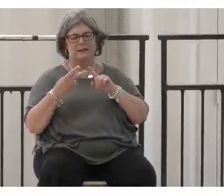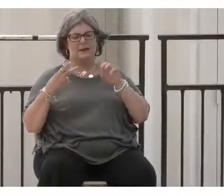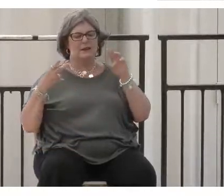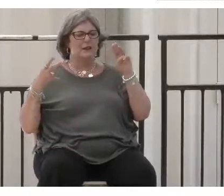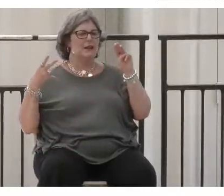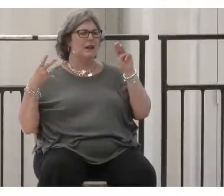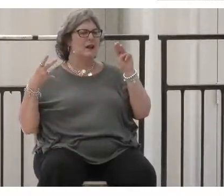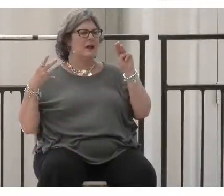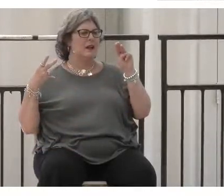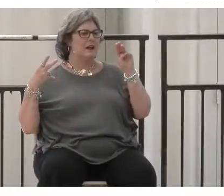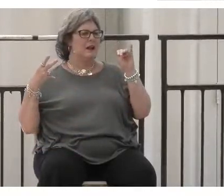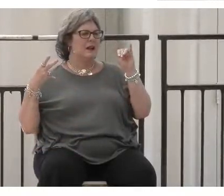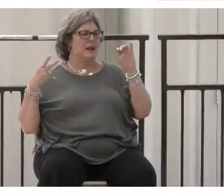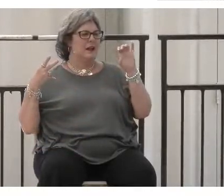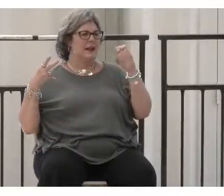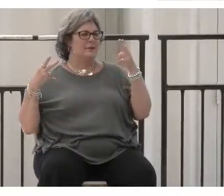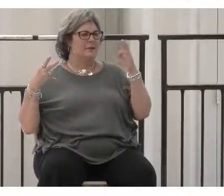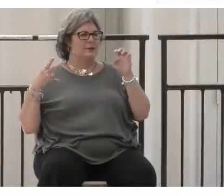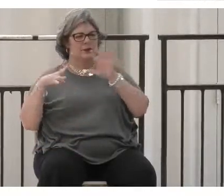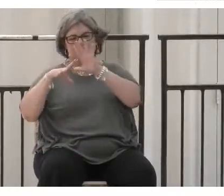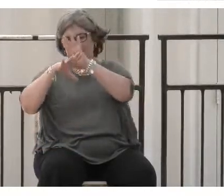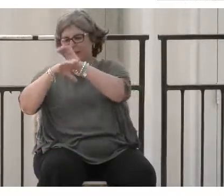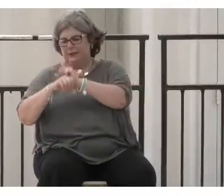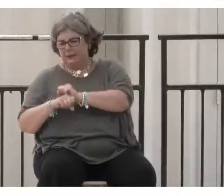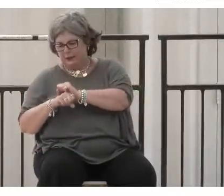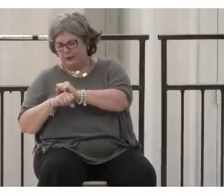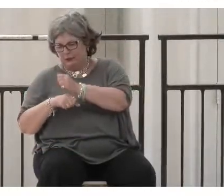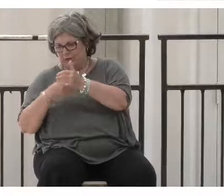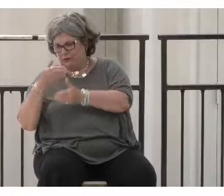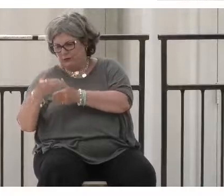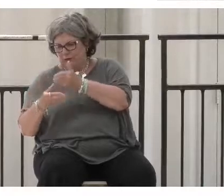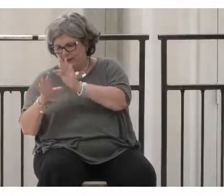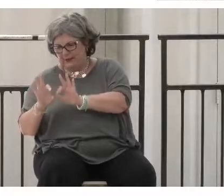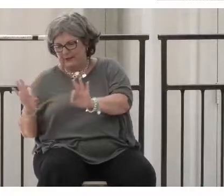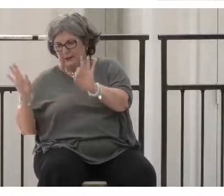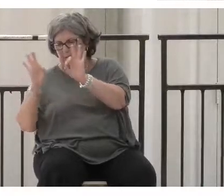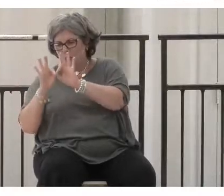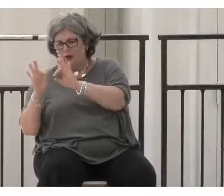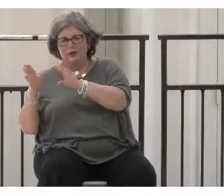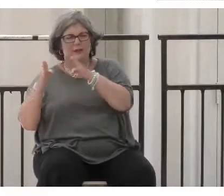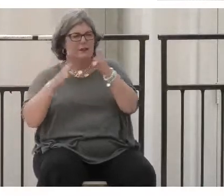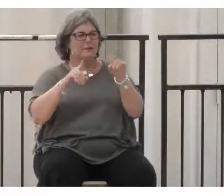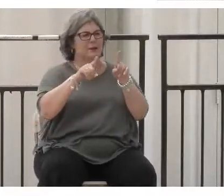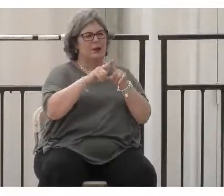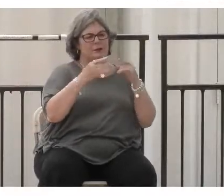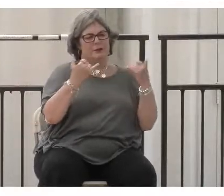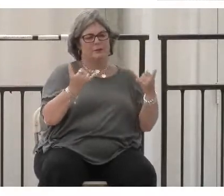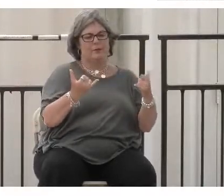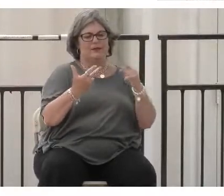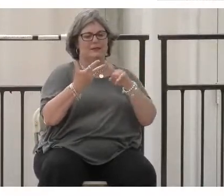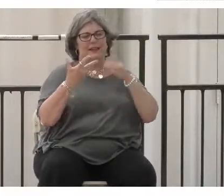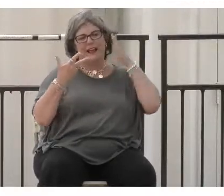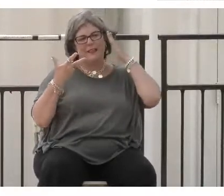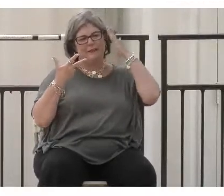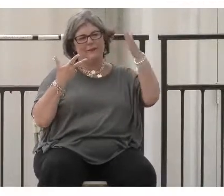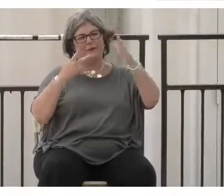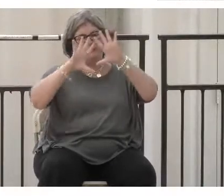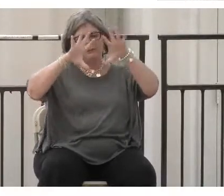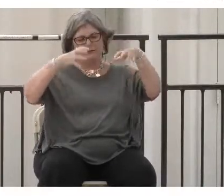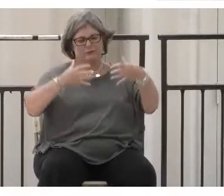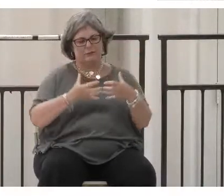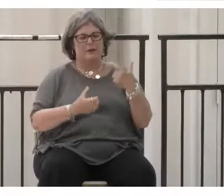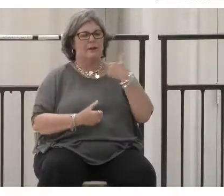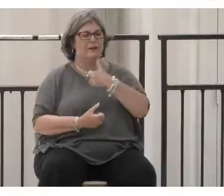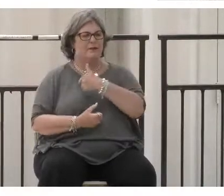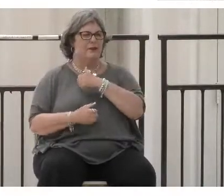allowed not just for the traditional, which is super important, but also for the present and the future. And for us to be